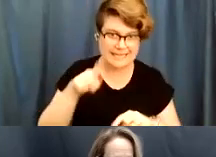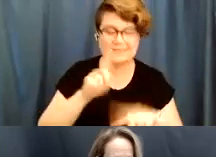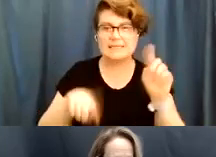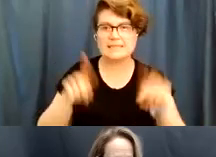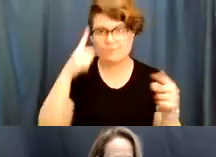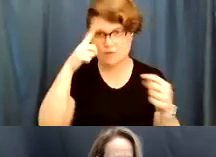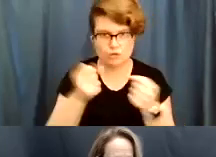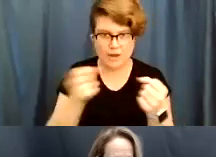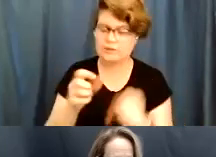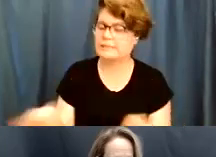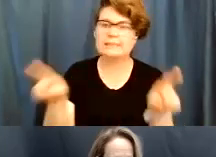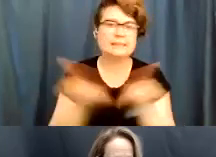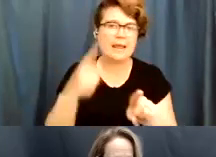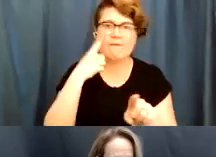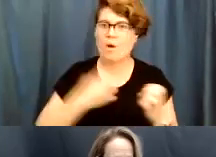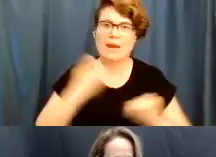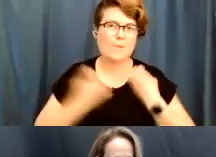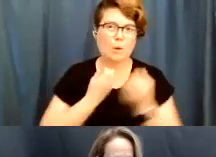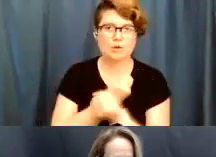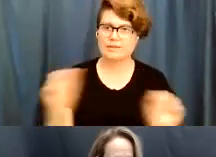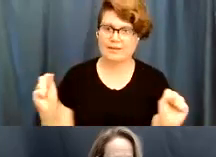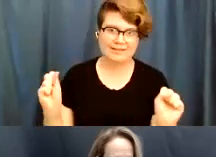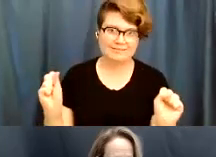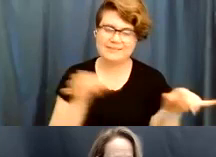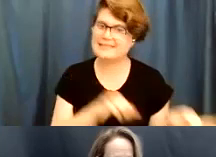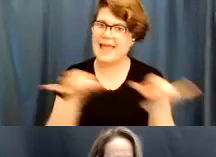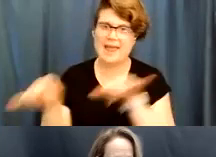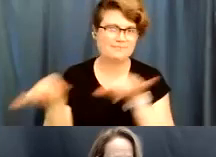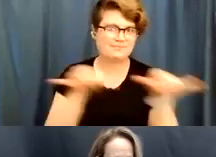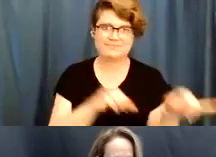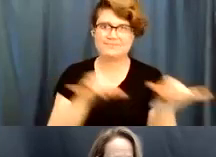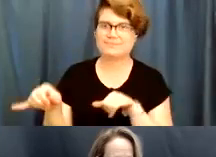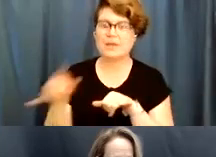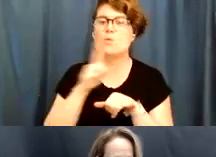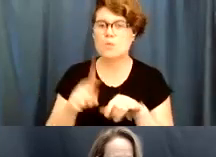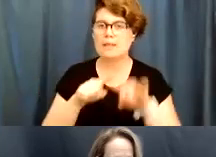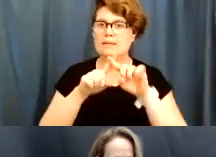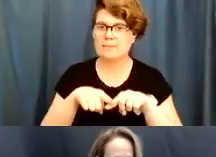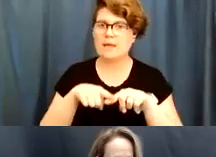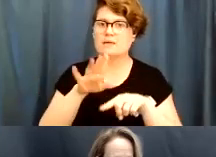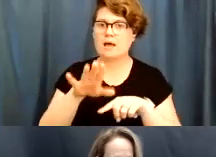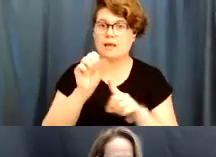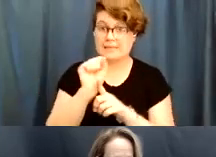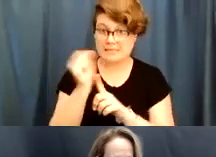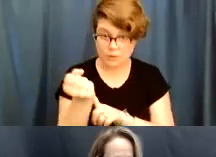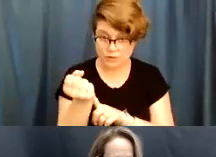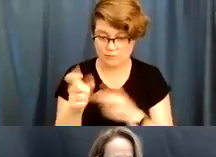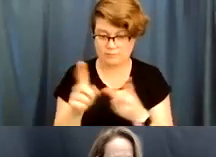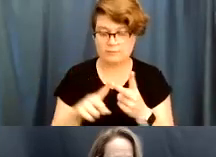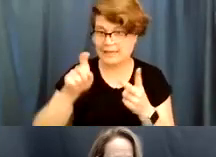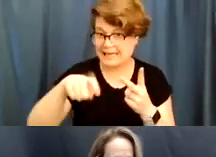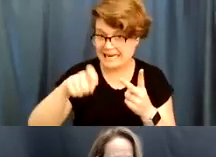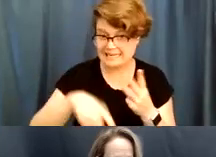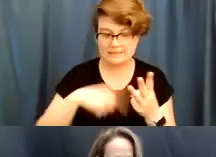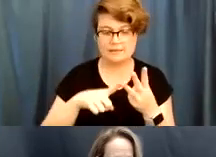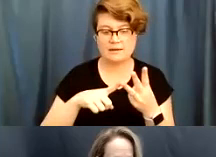is with emotional safety. Emotional safety is really going to depend on the condition, the needs, and the